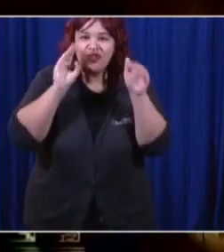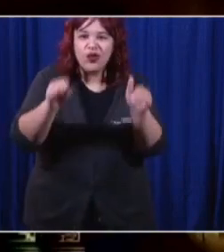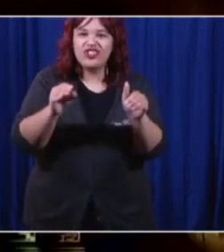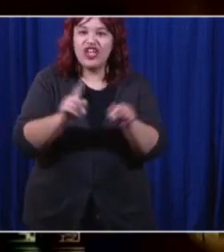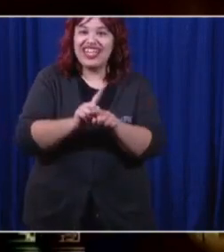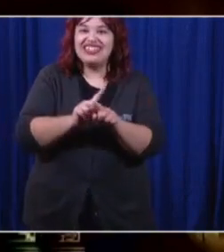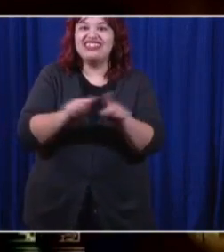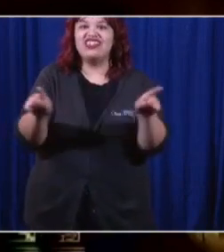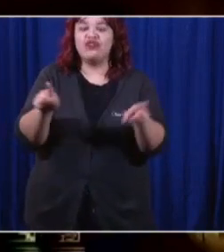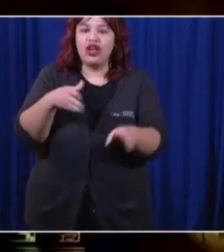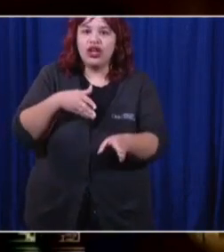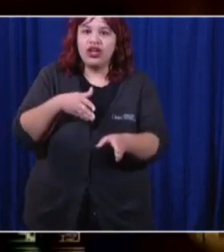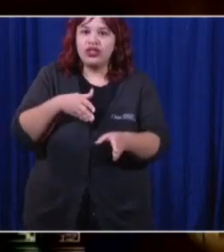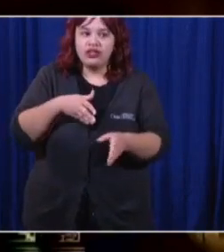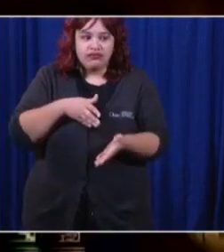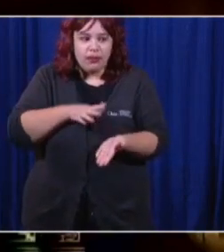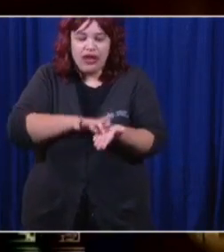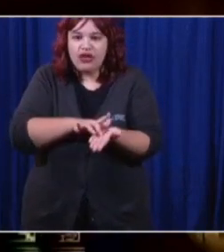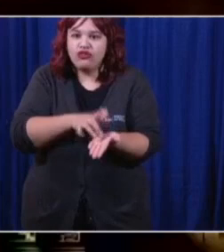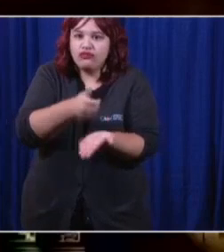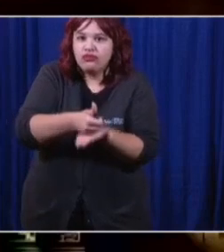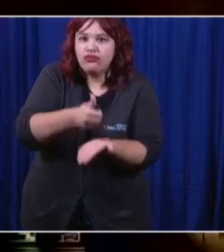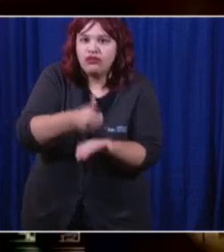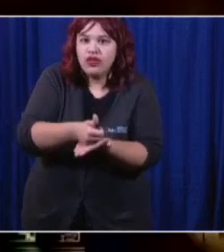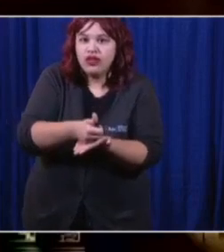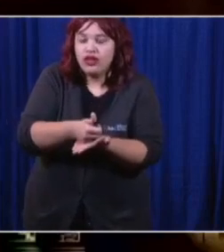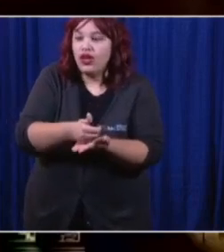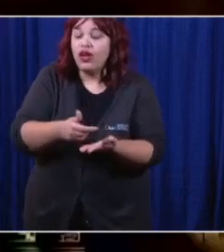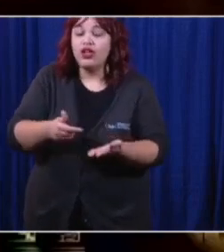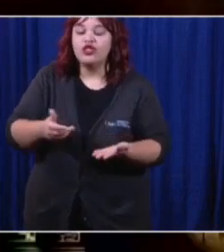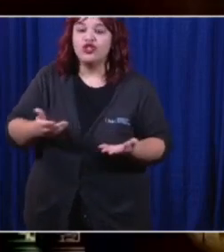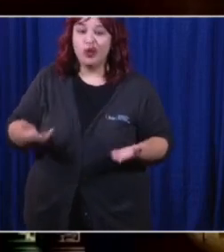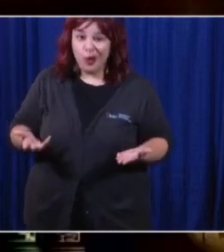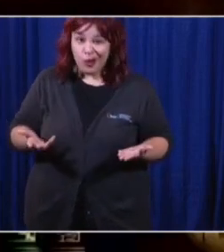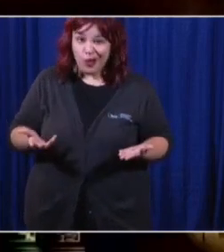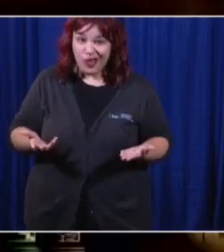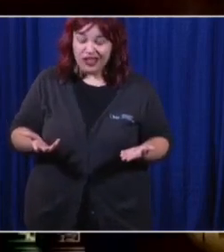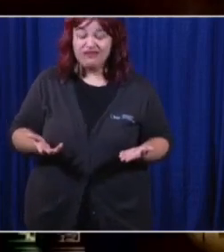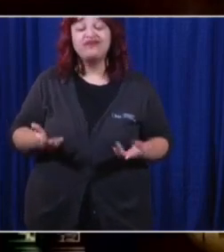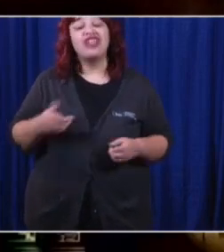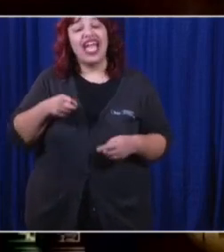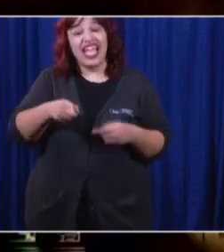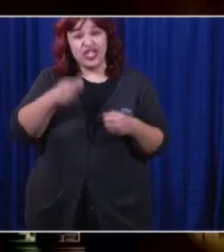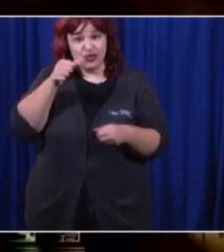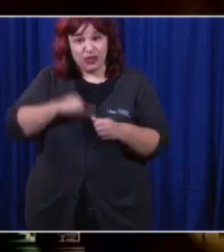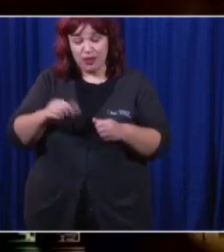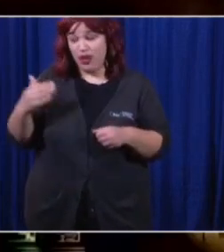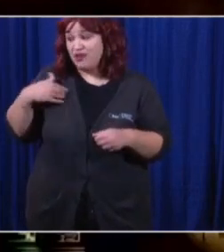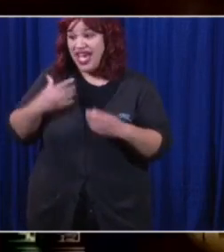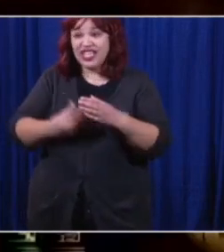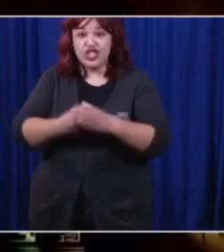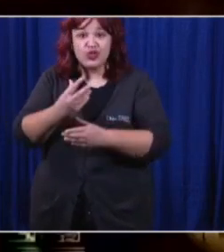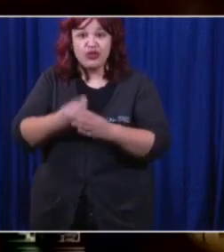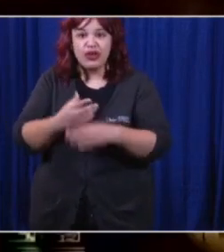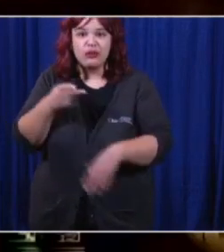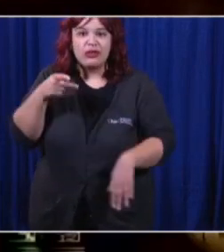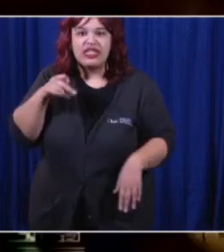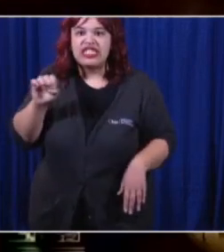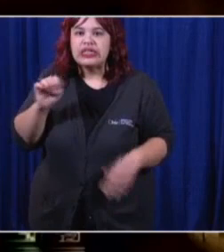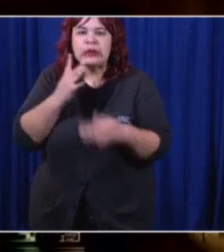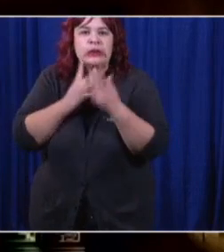decision in a different way. As it was referenced earlier, PPE was the big concern back in the spring that led